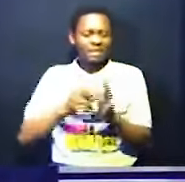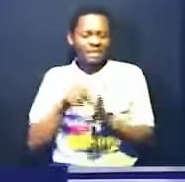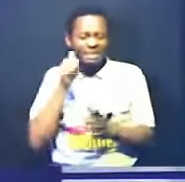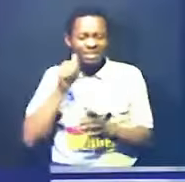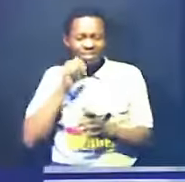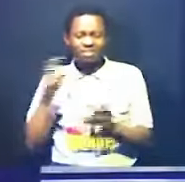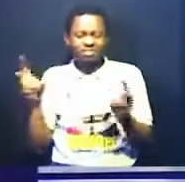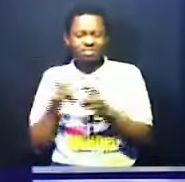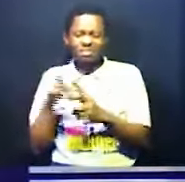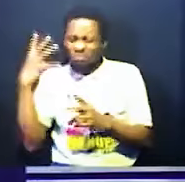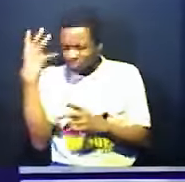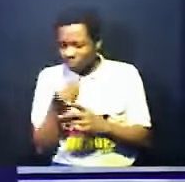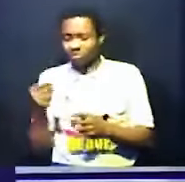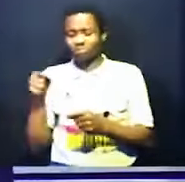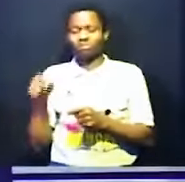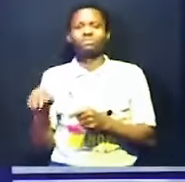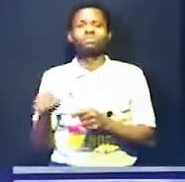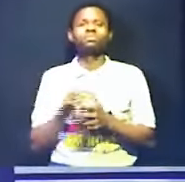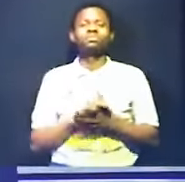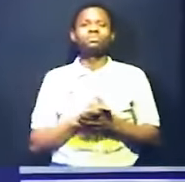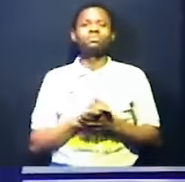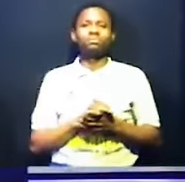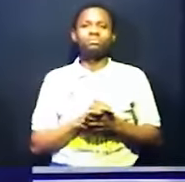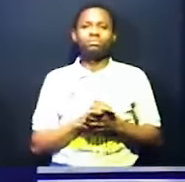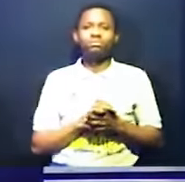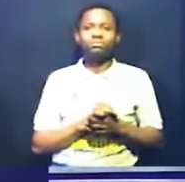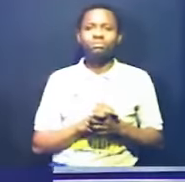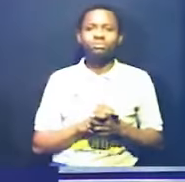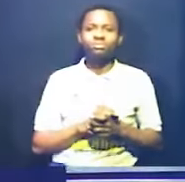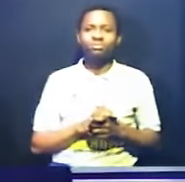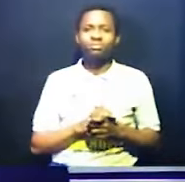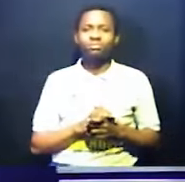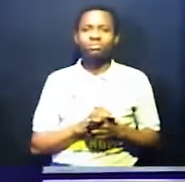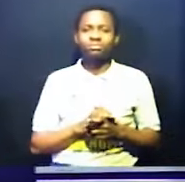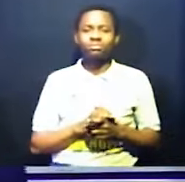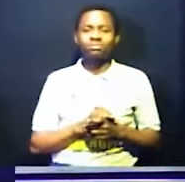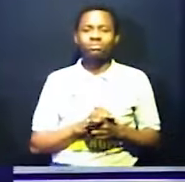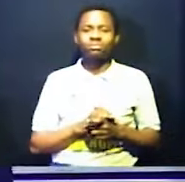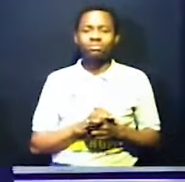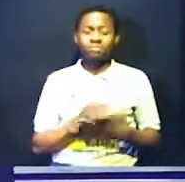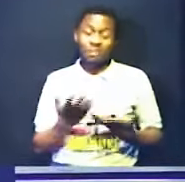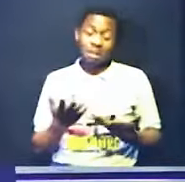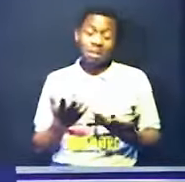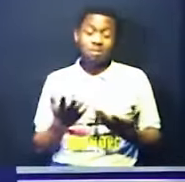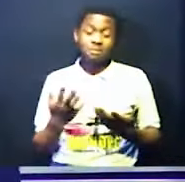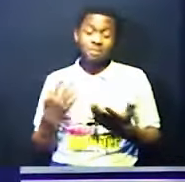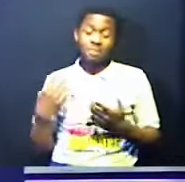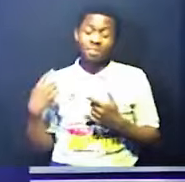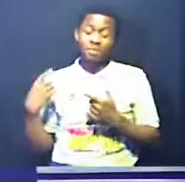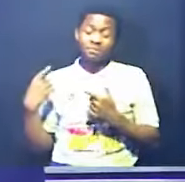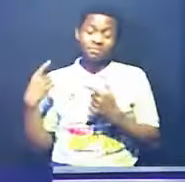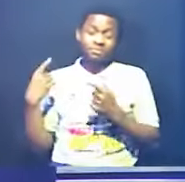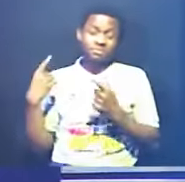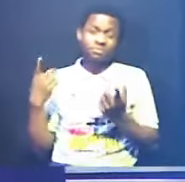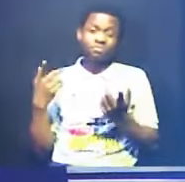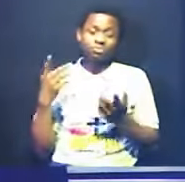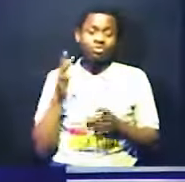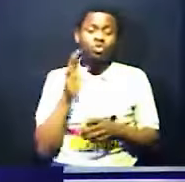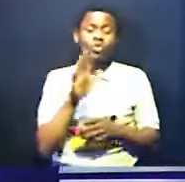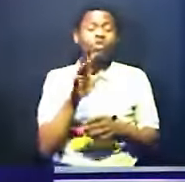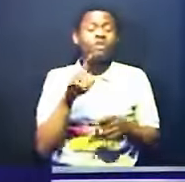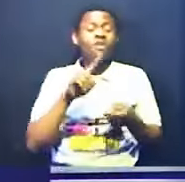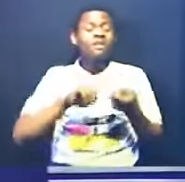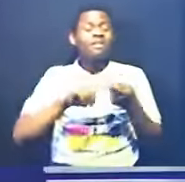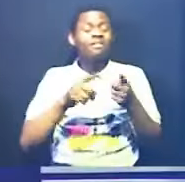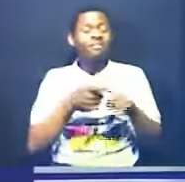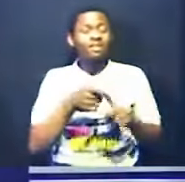wo Israel memu na Osha na wei obani huwa fi yipa. Now, eventually his friend Jonadab